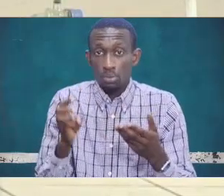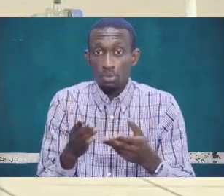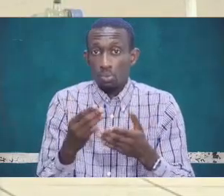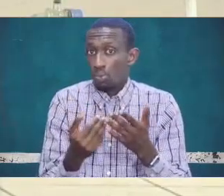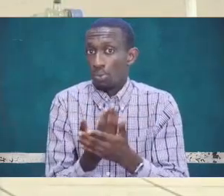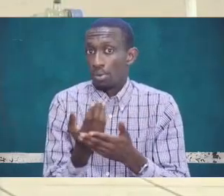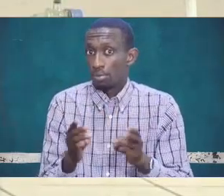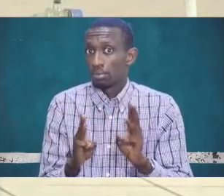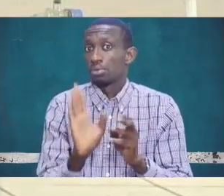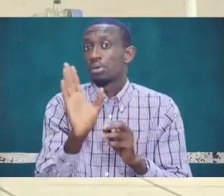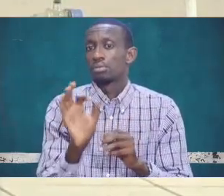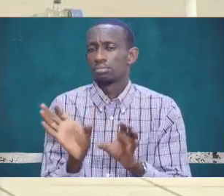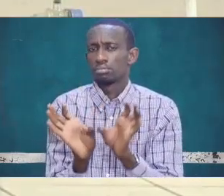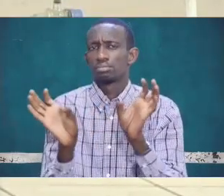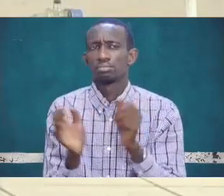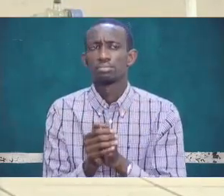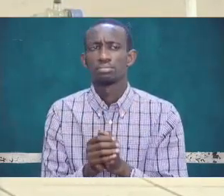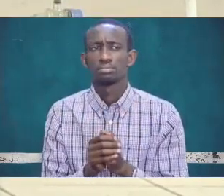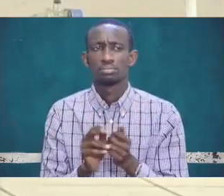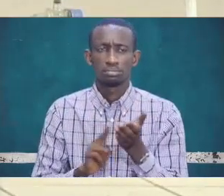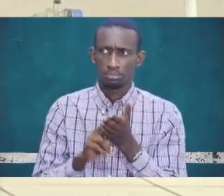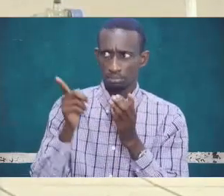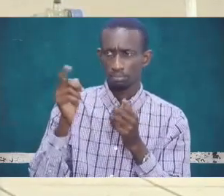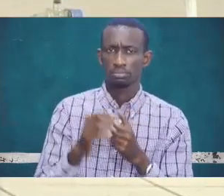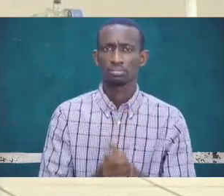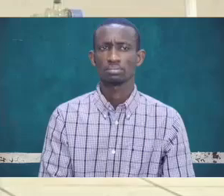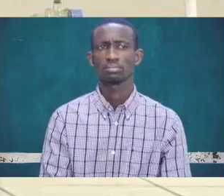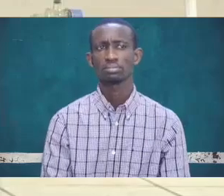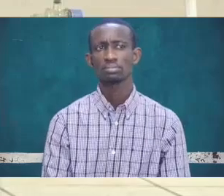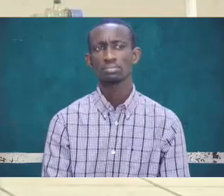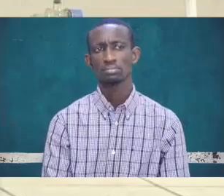we use. So we use